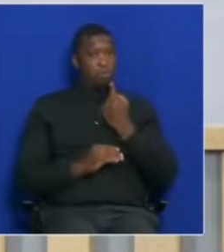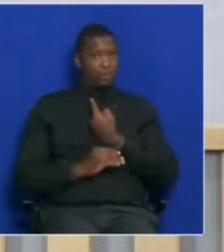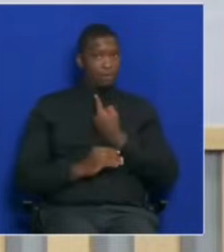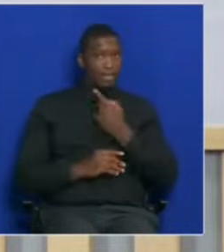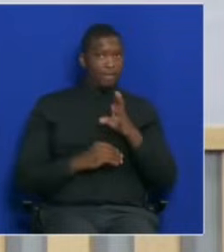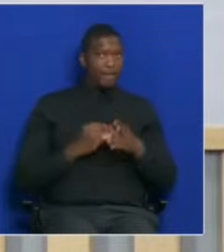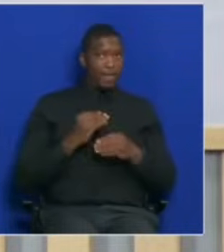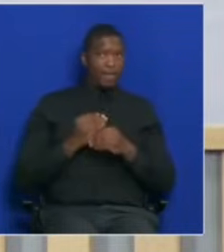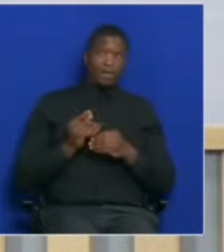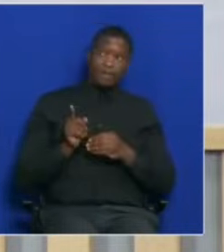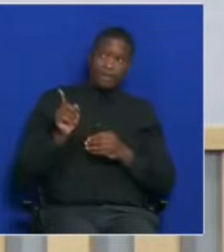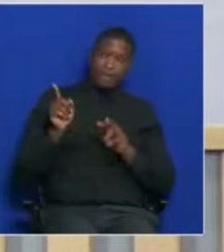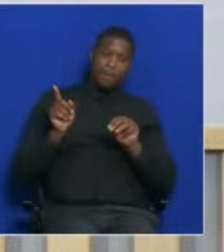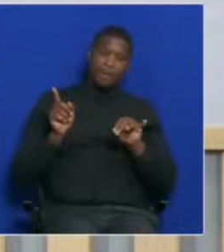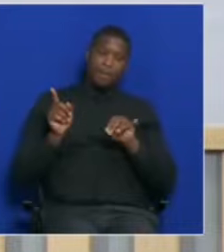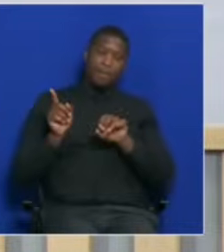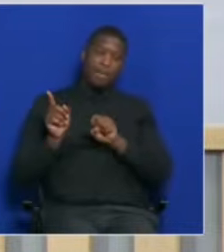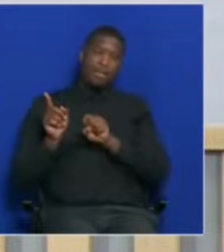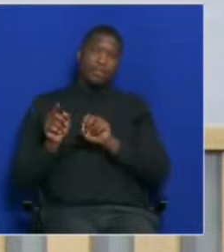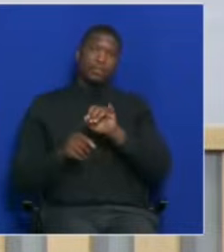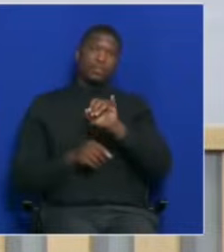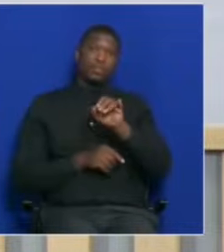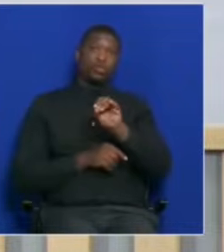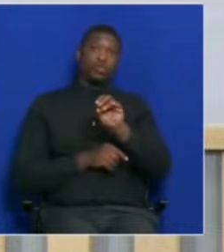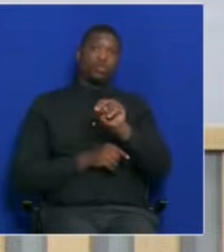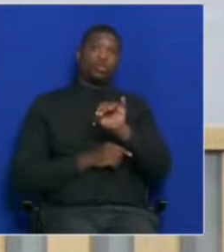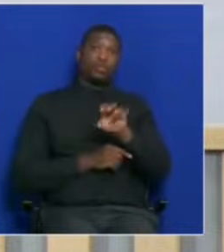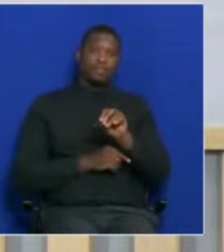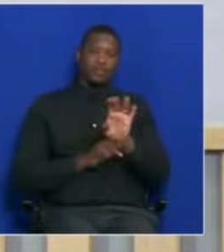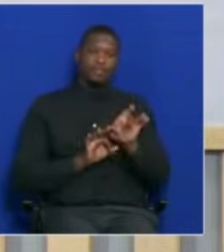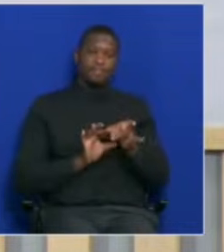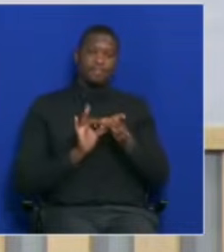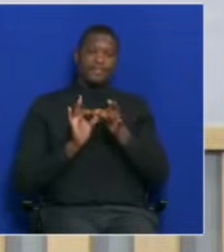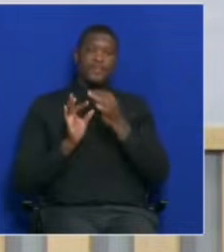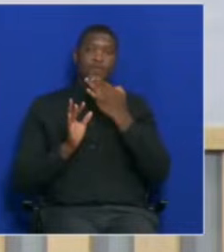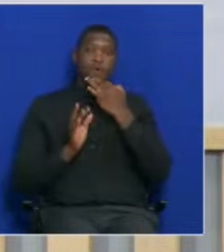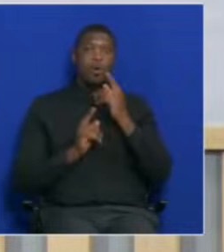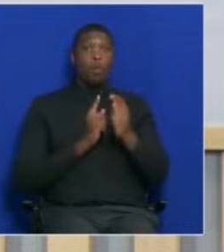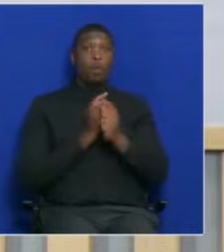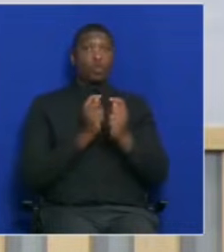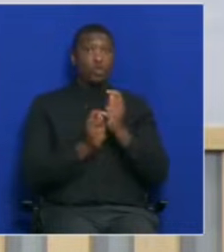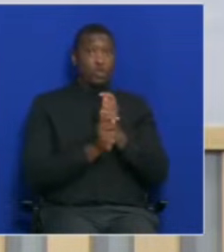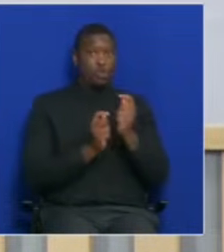of the prosecutor's instructions not being